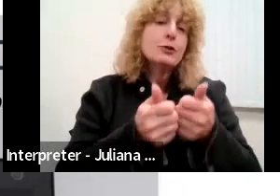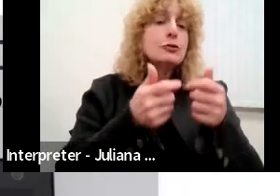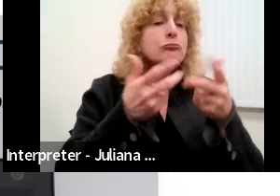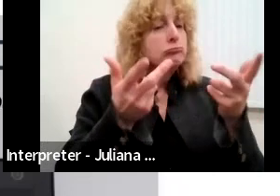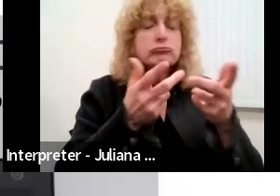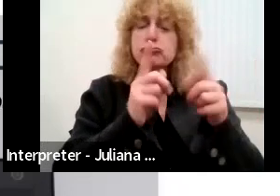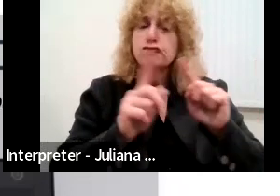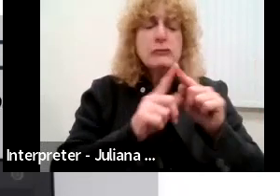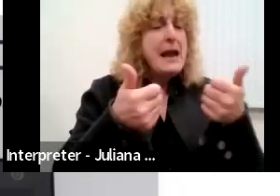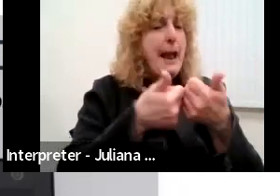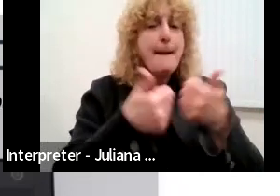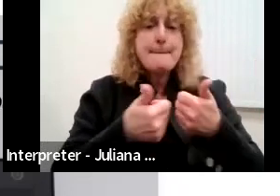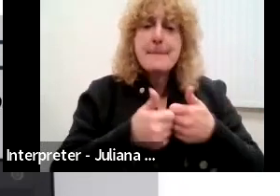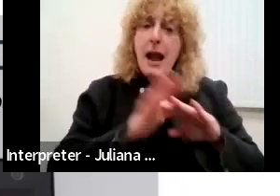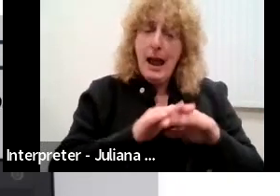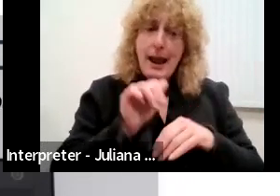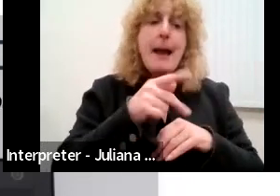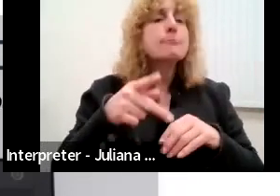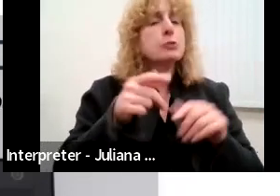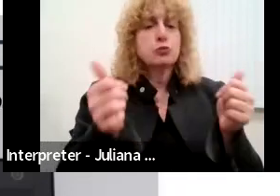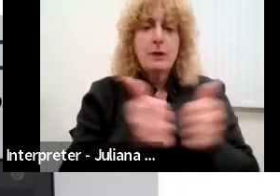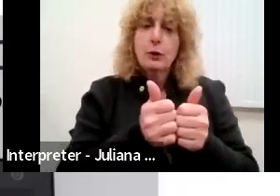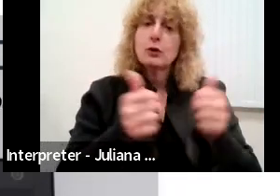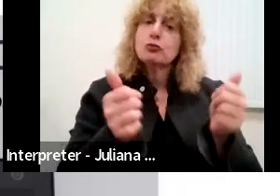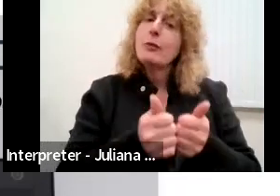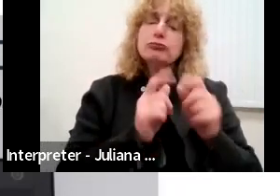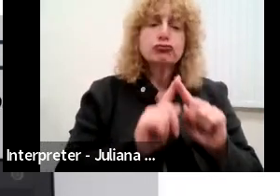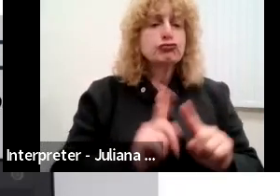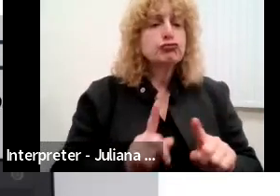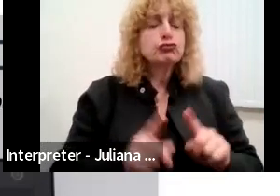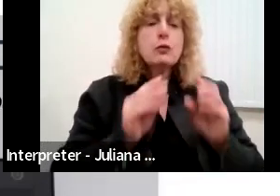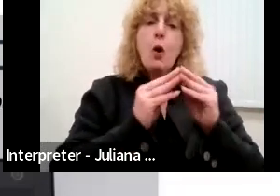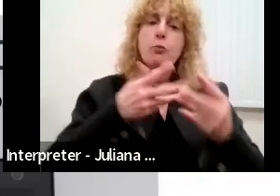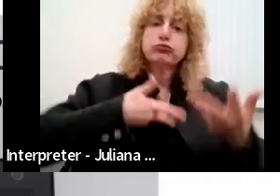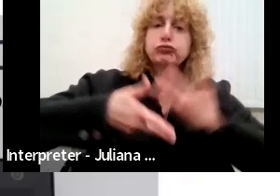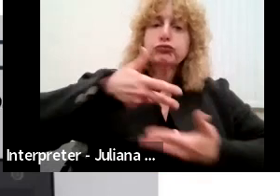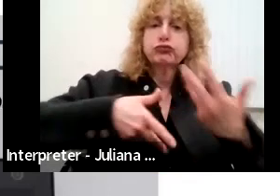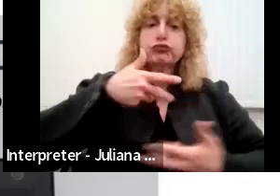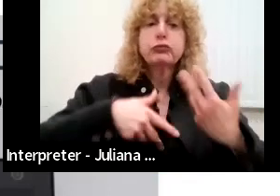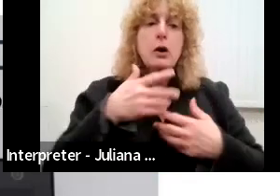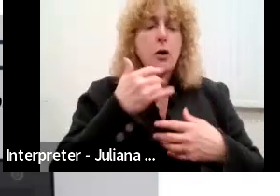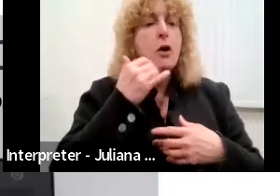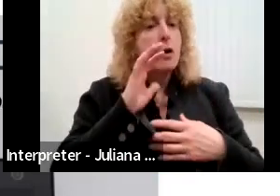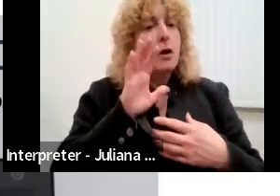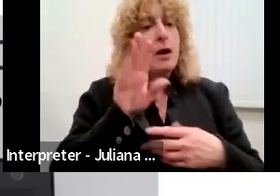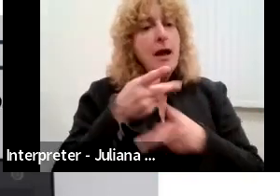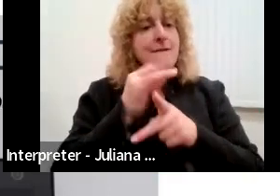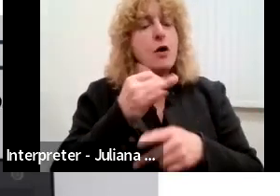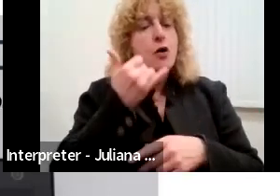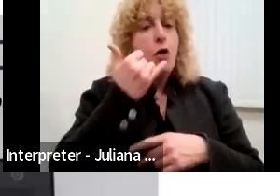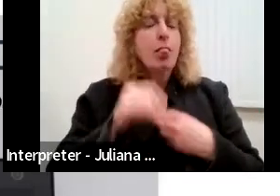app, and also read books. So just a more interactive call. Journaling together. So there are different